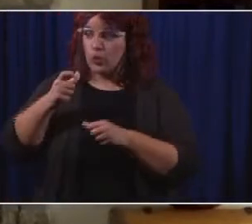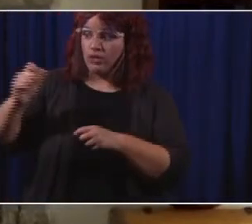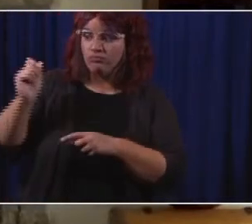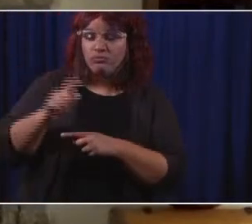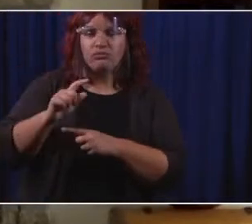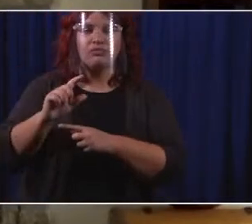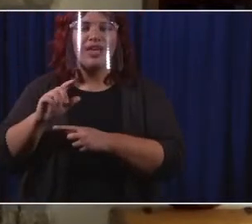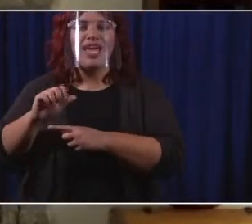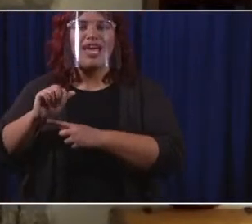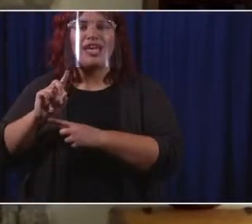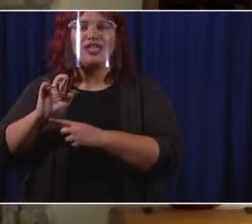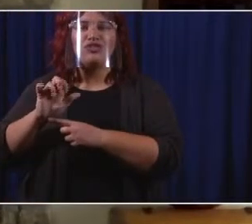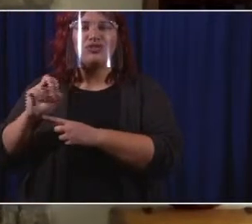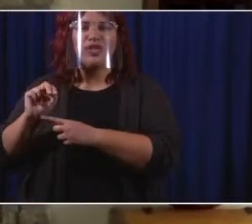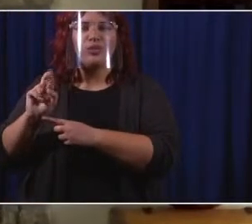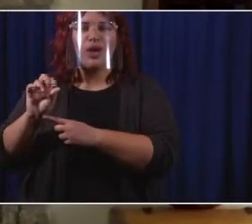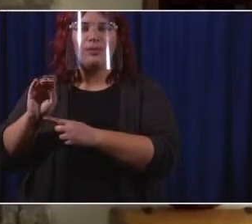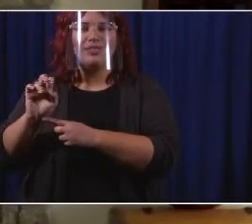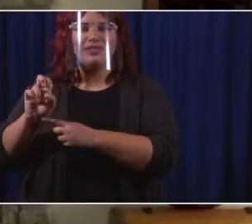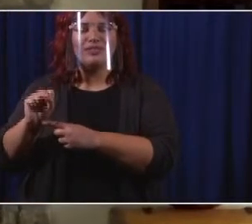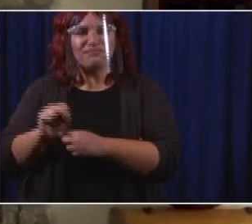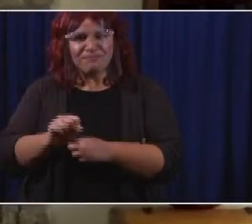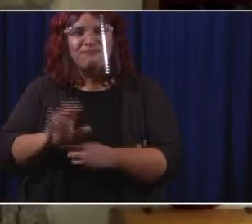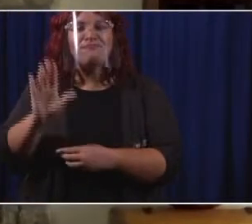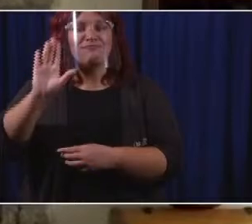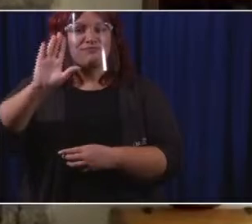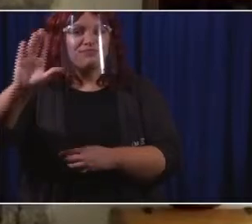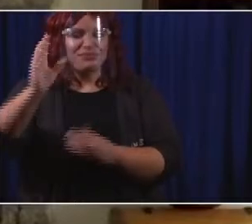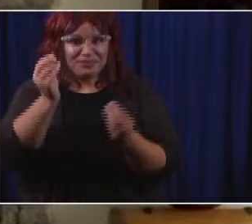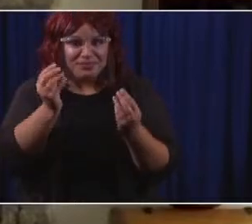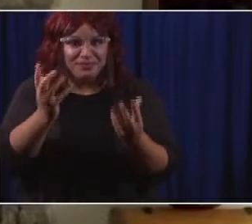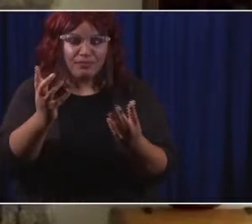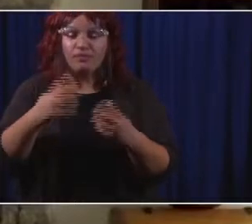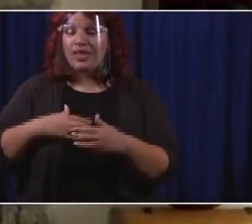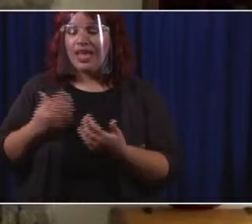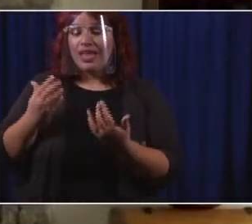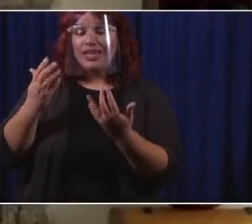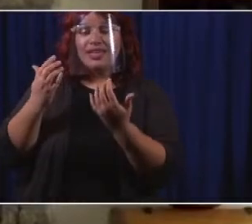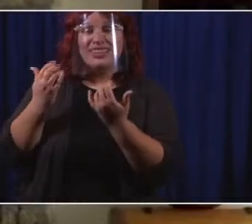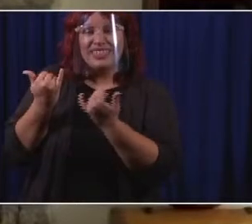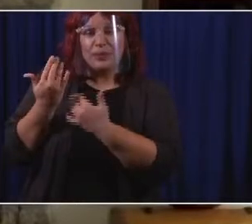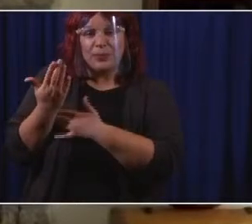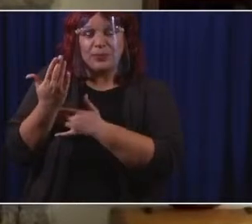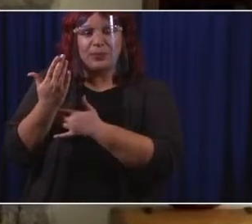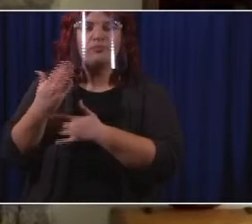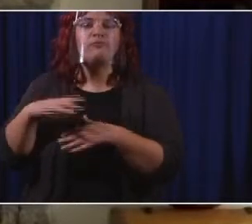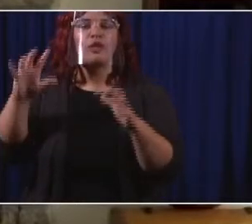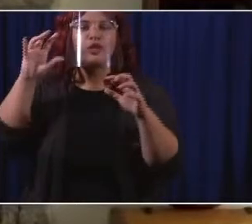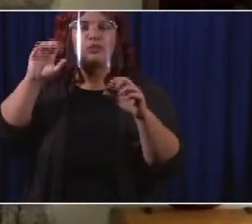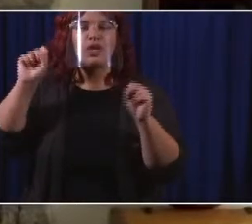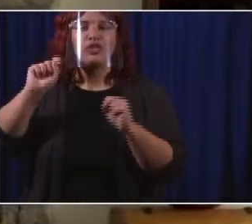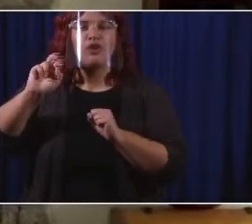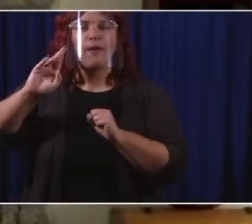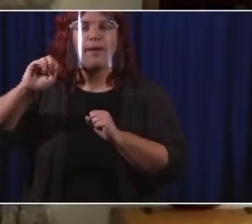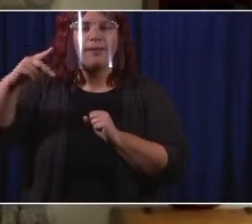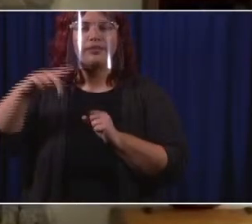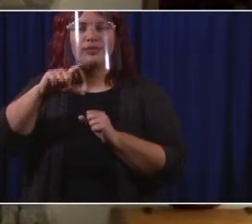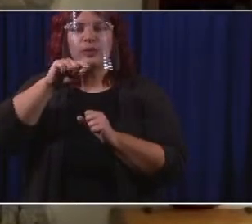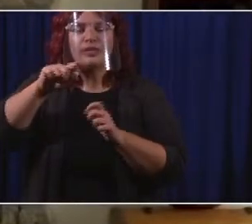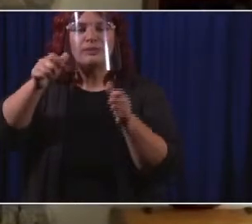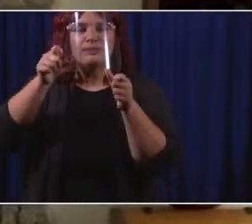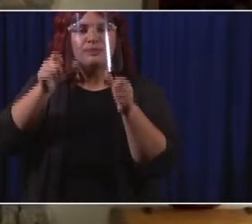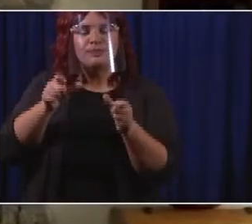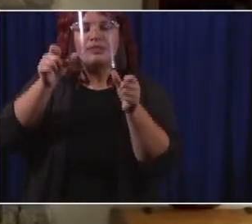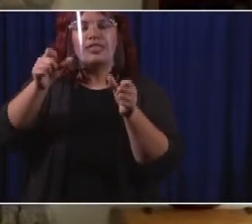today. Earlier today, President Trump tweeted, "Fake news media is going full on COVID, COVID, COVID. We are rounding the